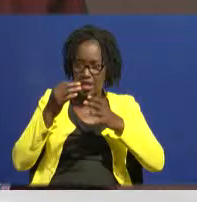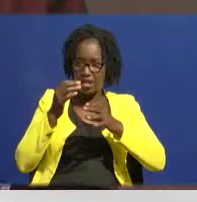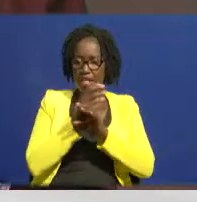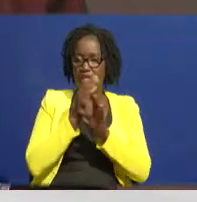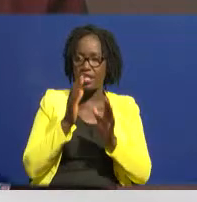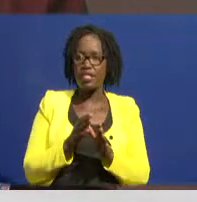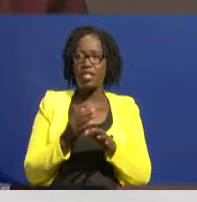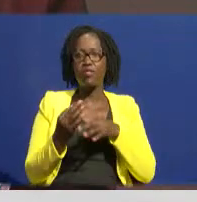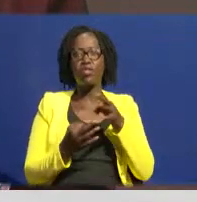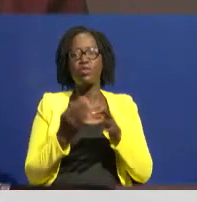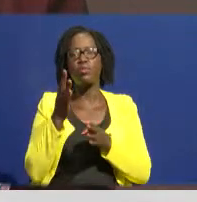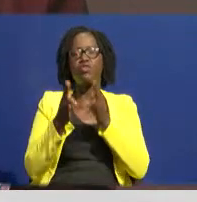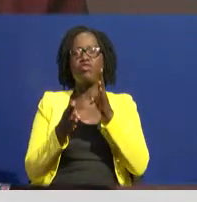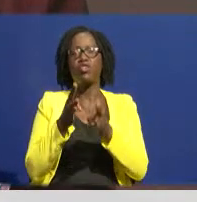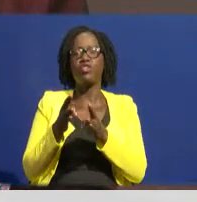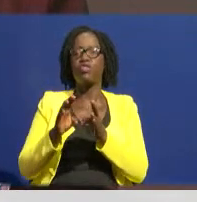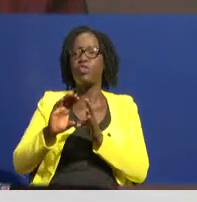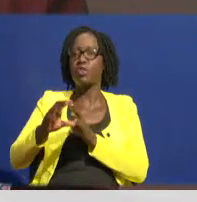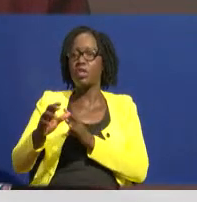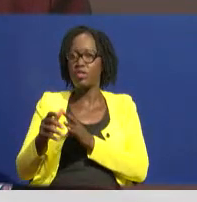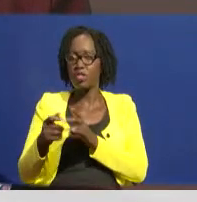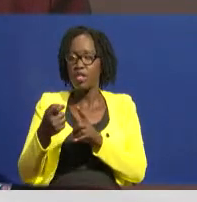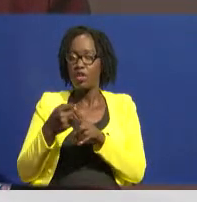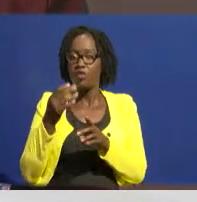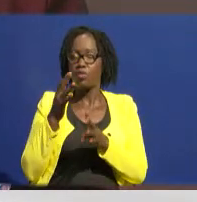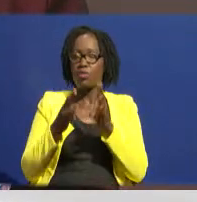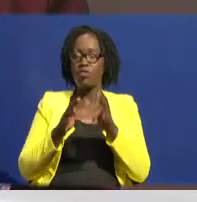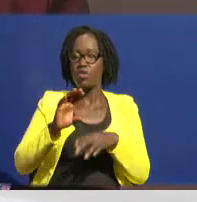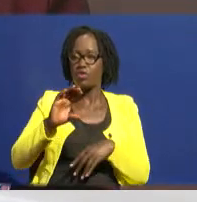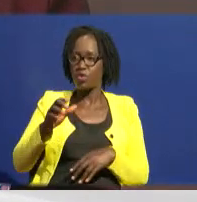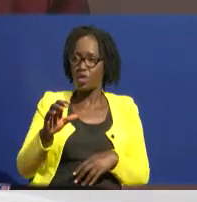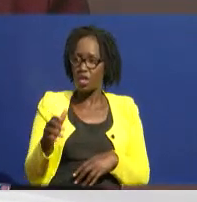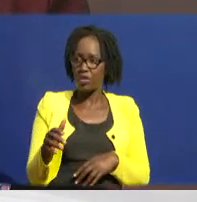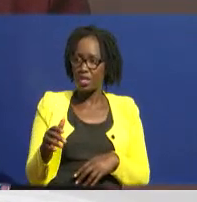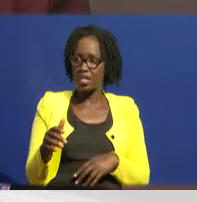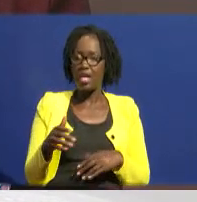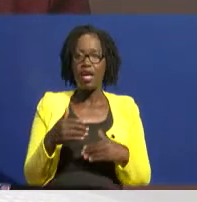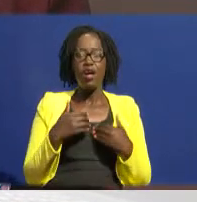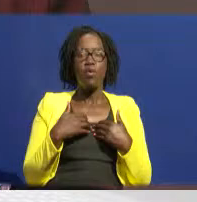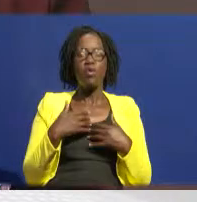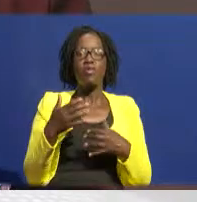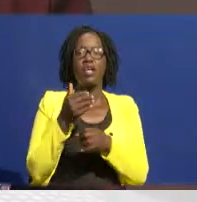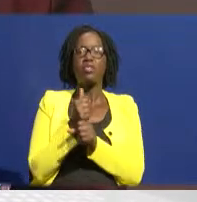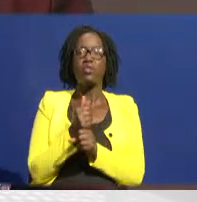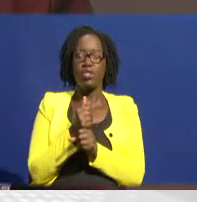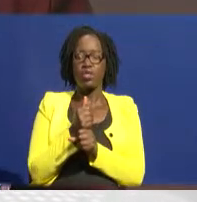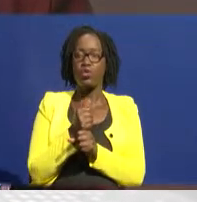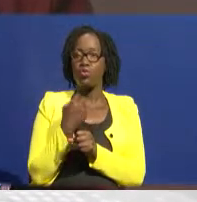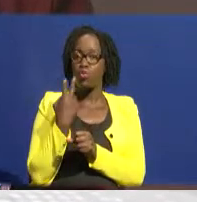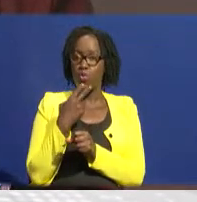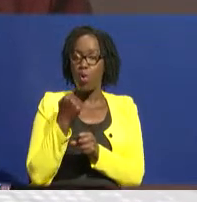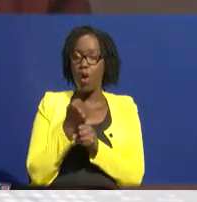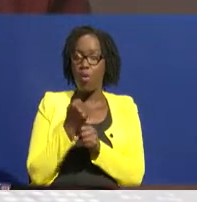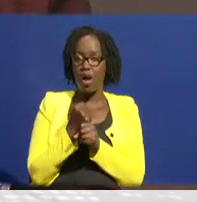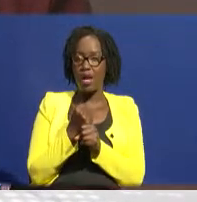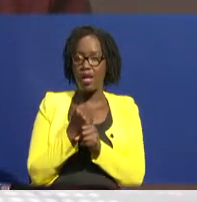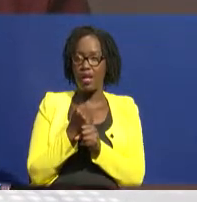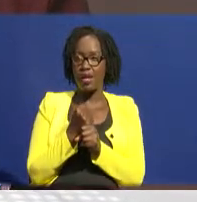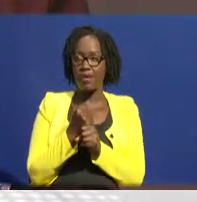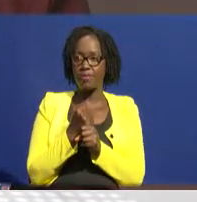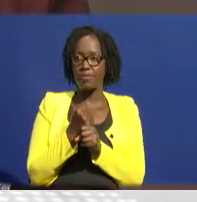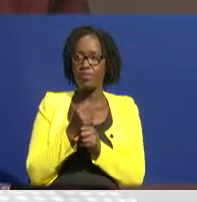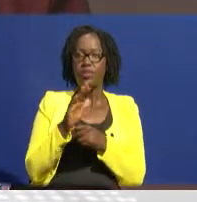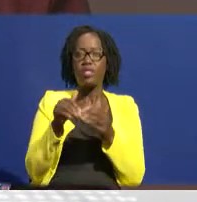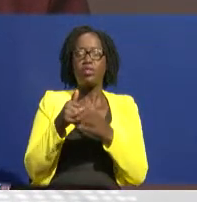in 44 counties. And in out of the 44 counties is that we have associates who are working